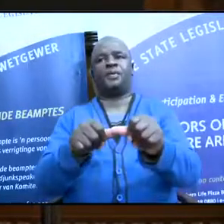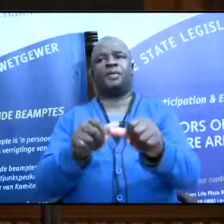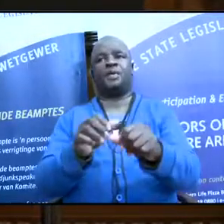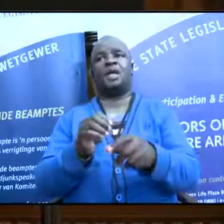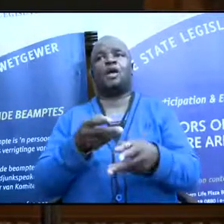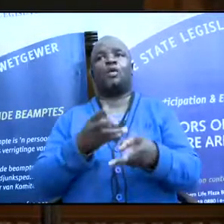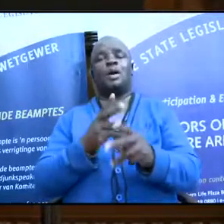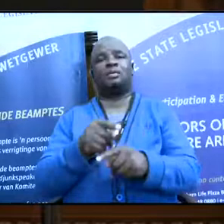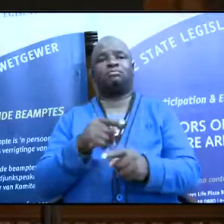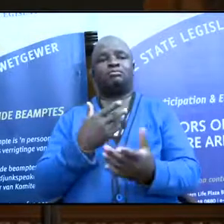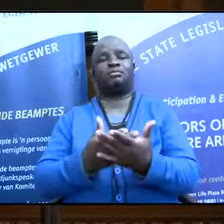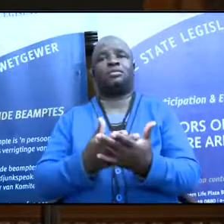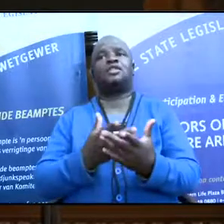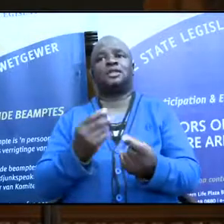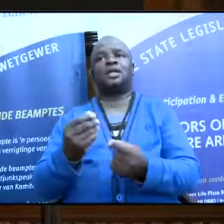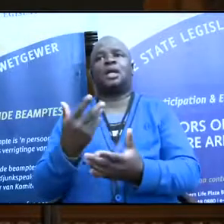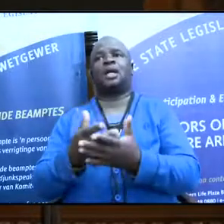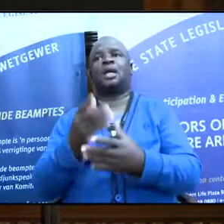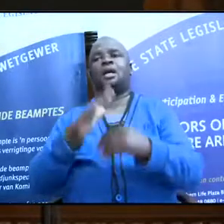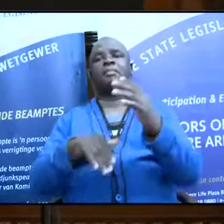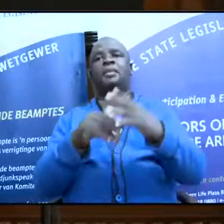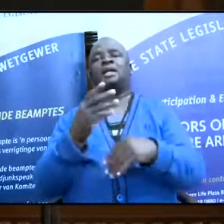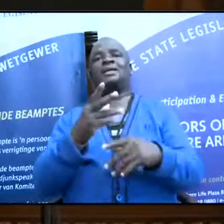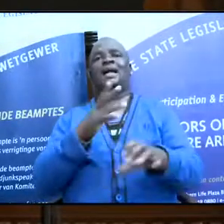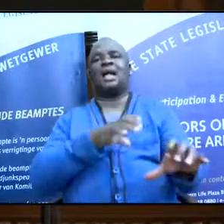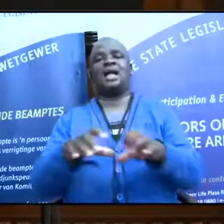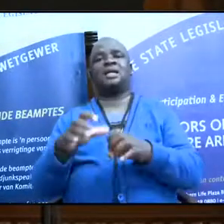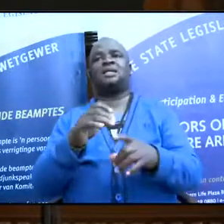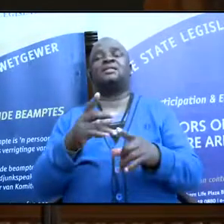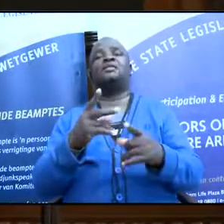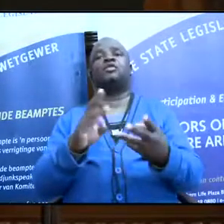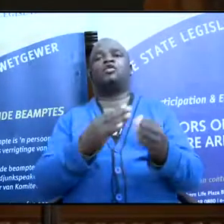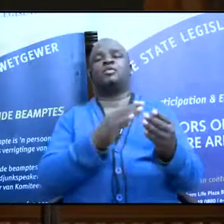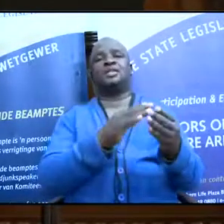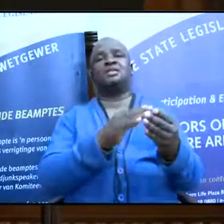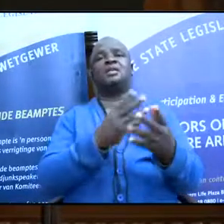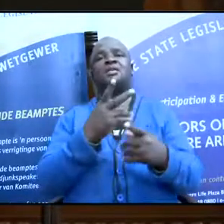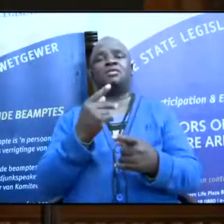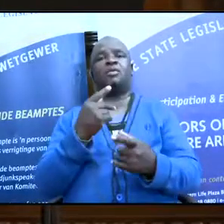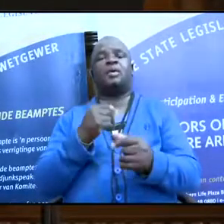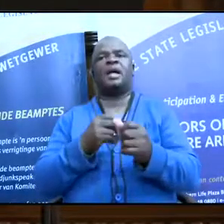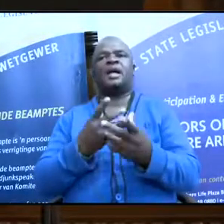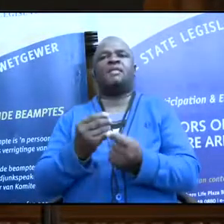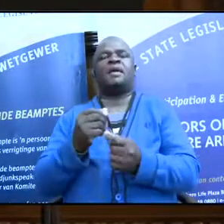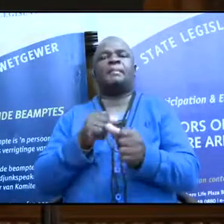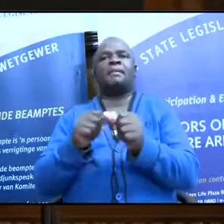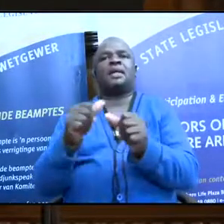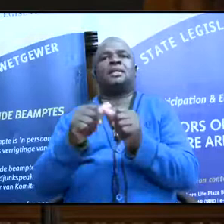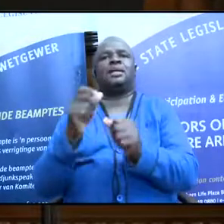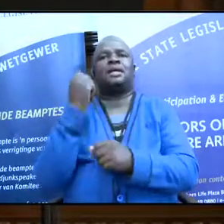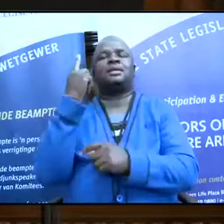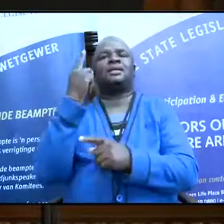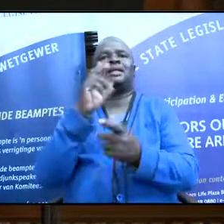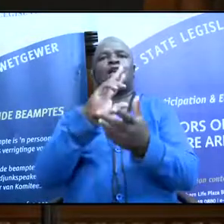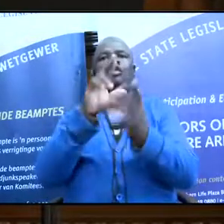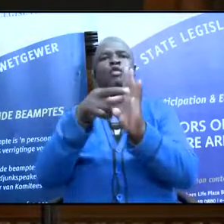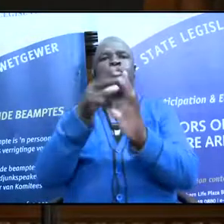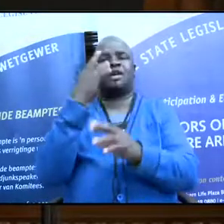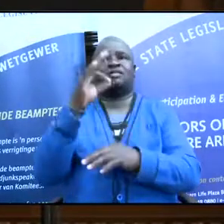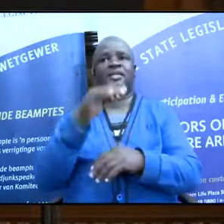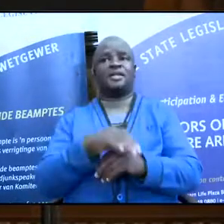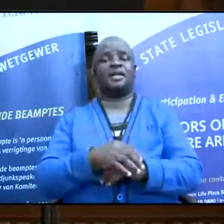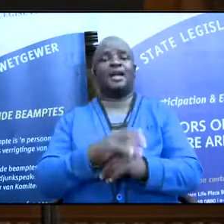chance of building active citizenry with strong sense of understanding of government mandate workers